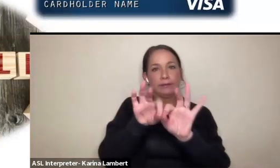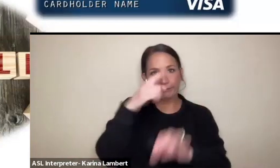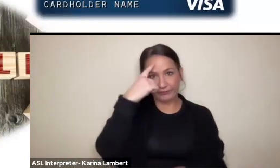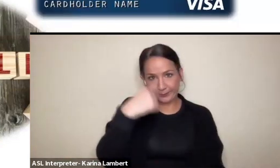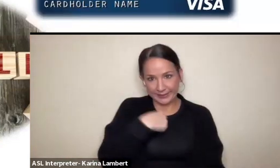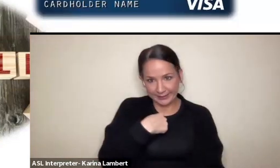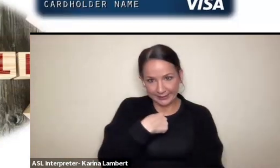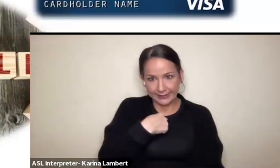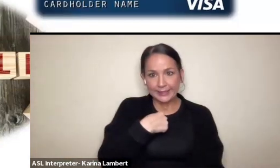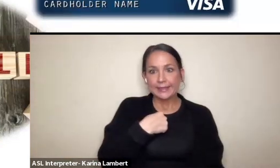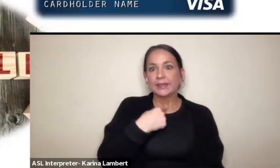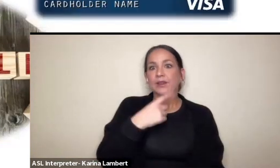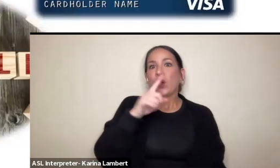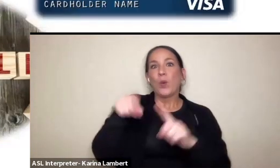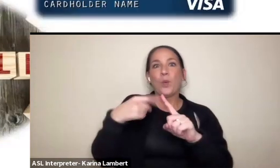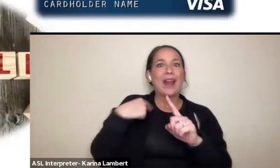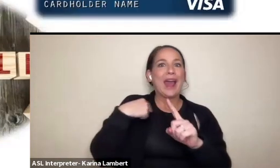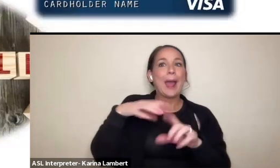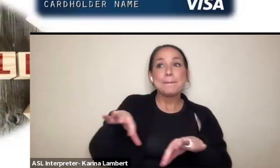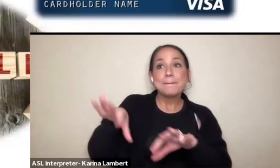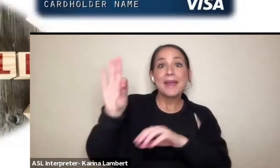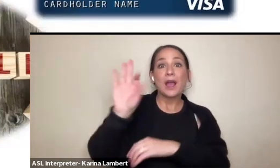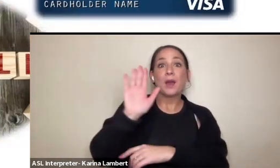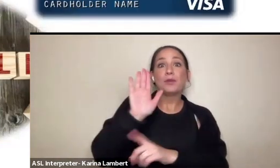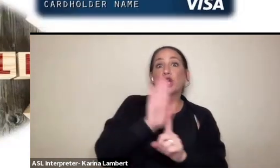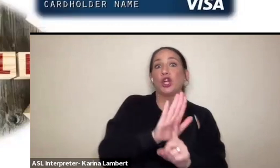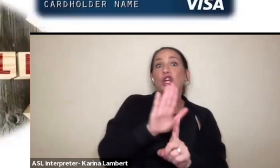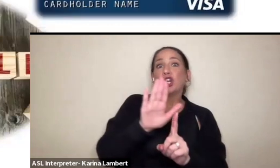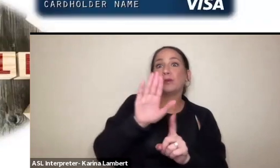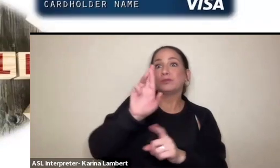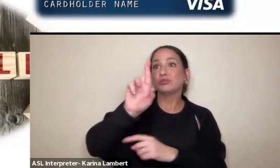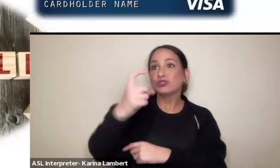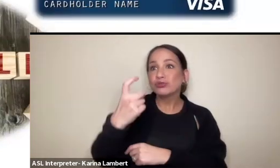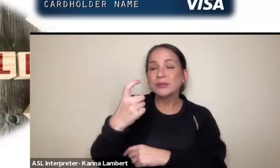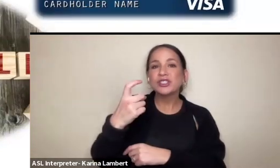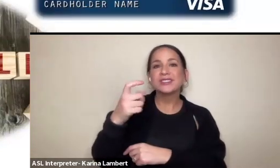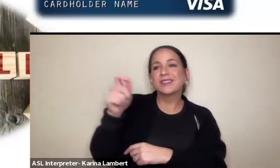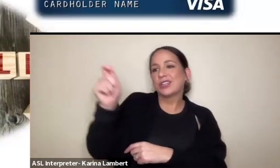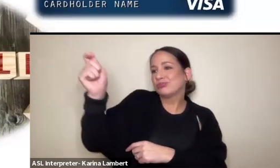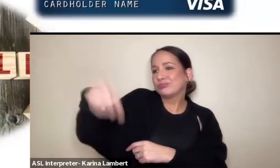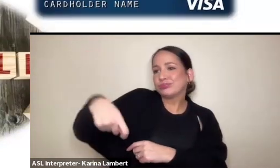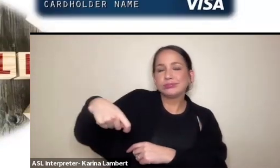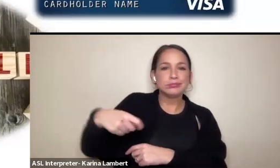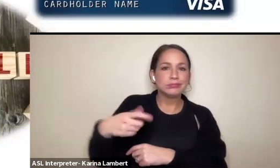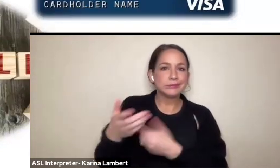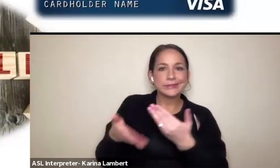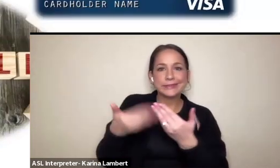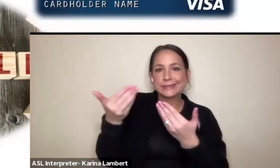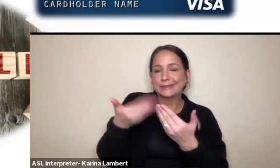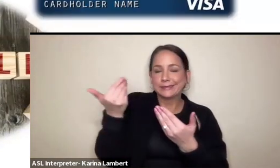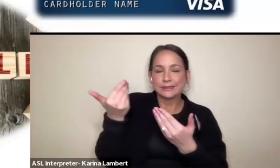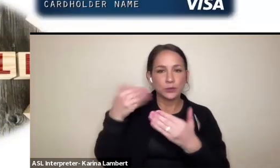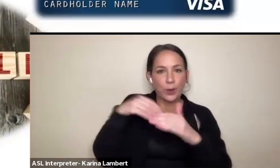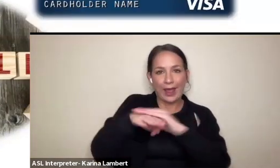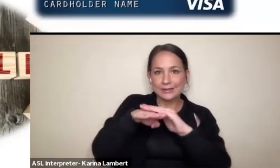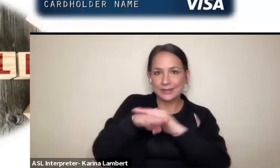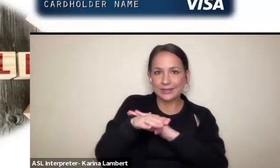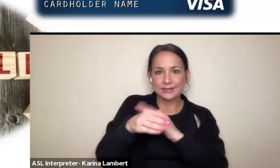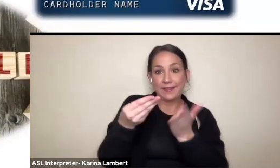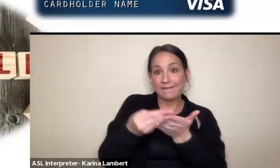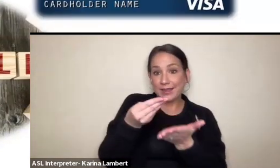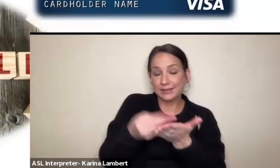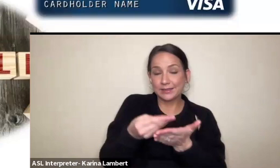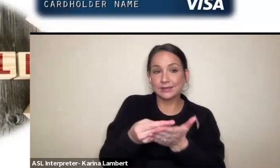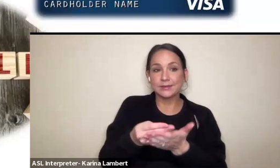I swipe her card. I'm just able to access funds a lot more conveniently that way. Another